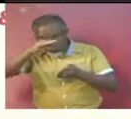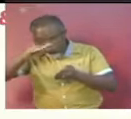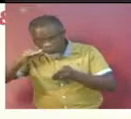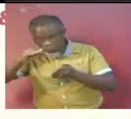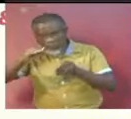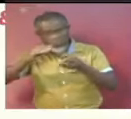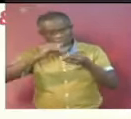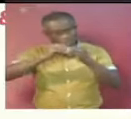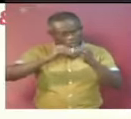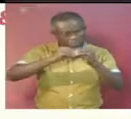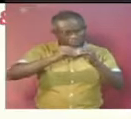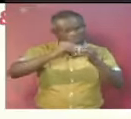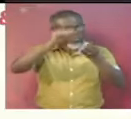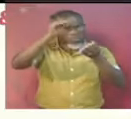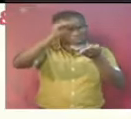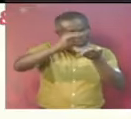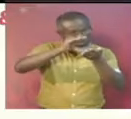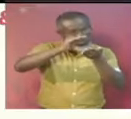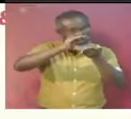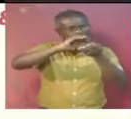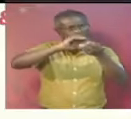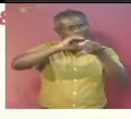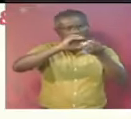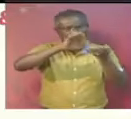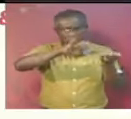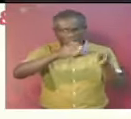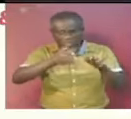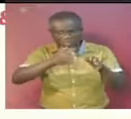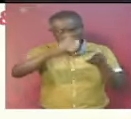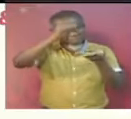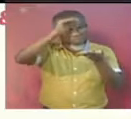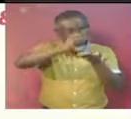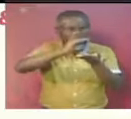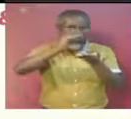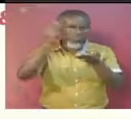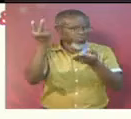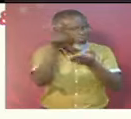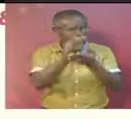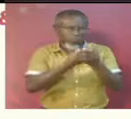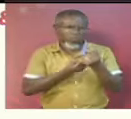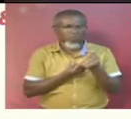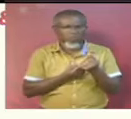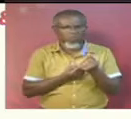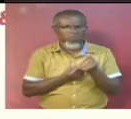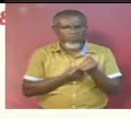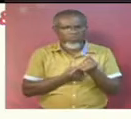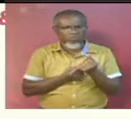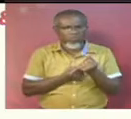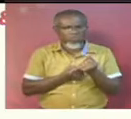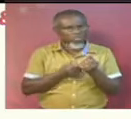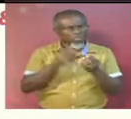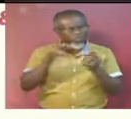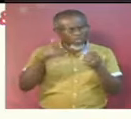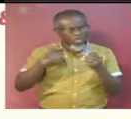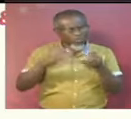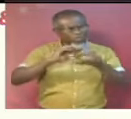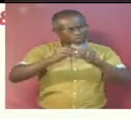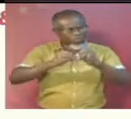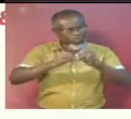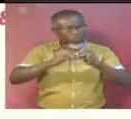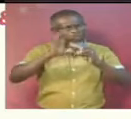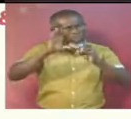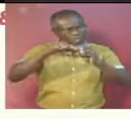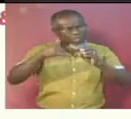So we're continuing to monitor. We're aware that you have active cases that still have to have an outcome and that there may be fatalities out of those.